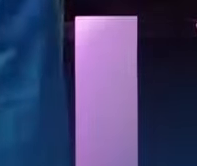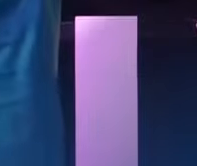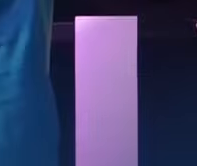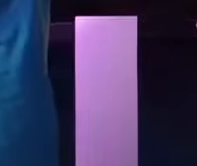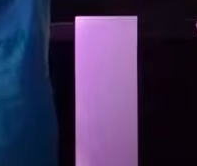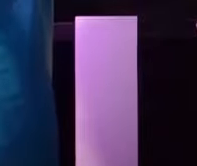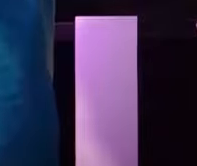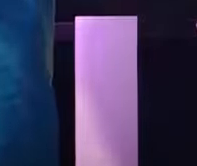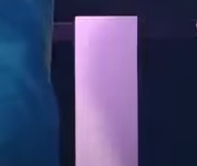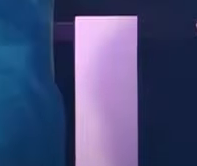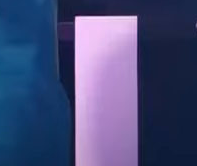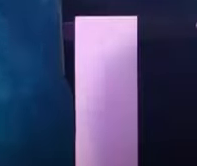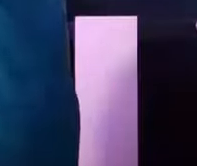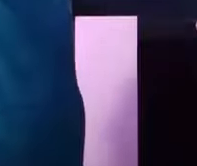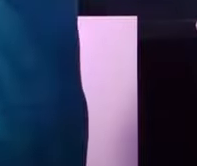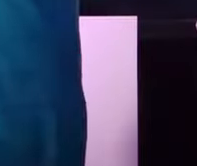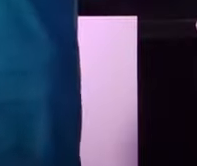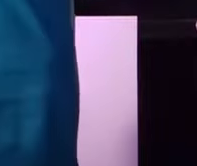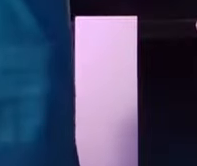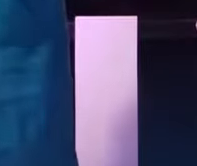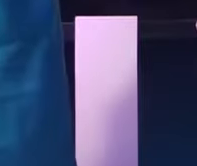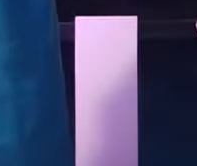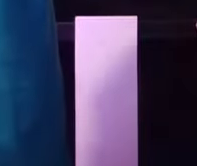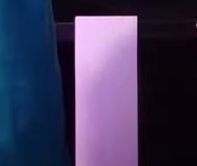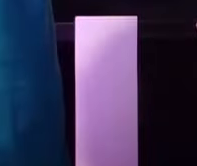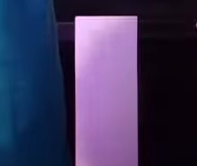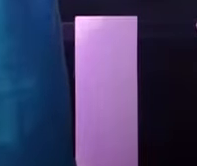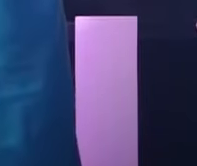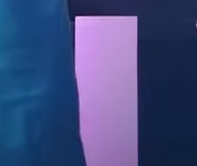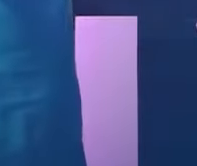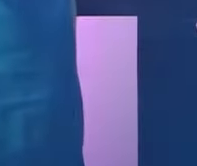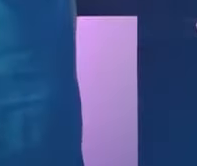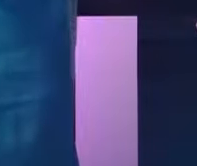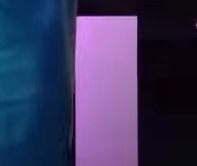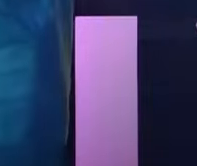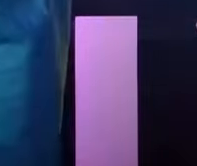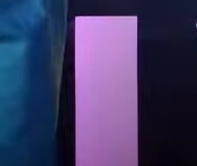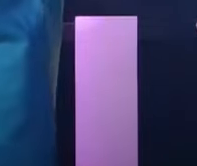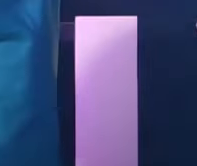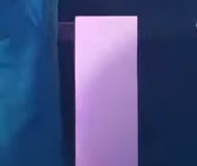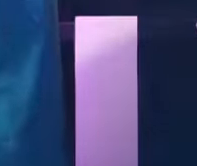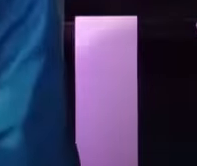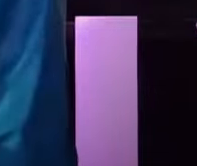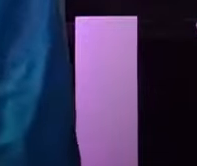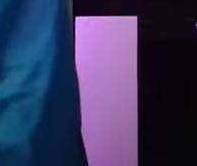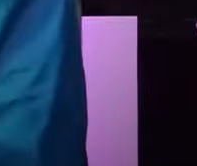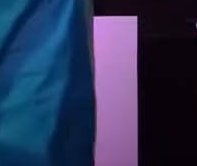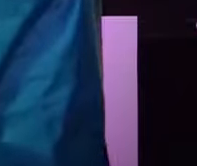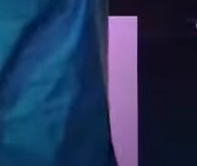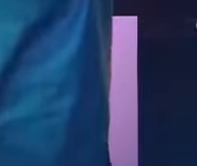Gentiles put 10,000 Jews to flight unless they are